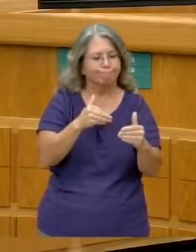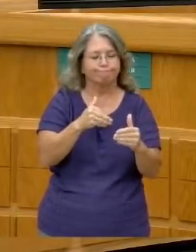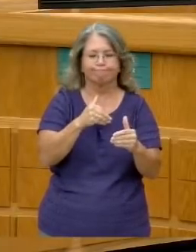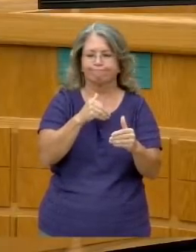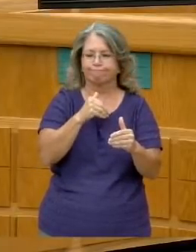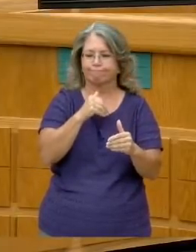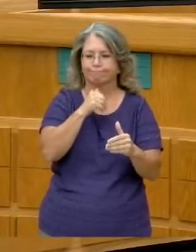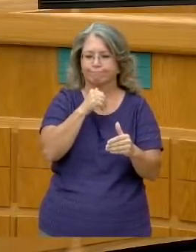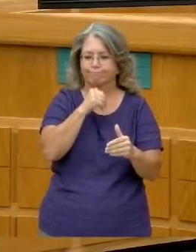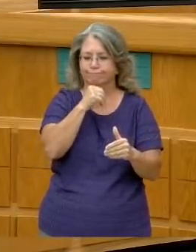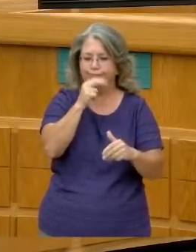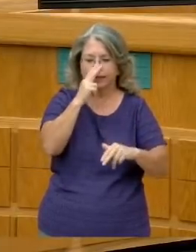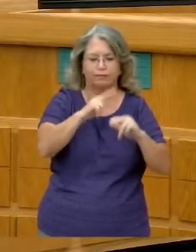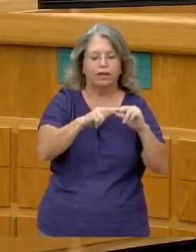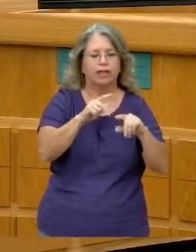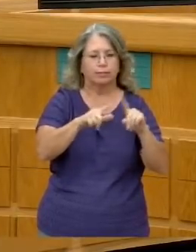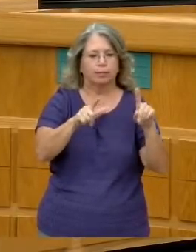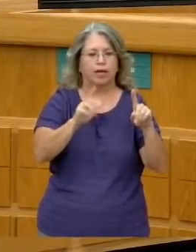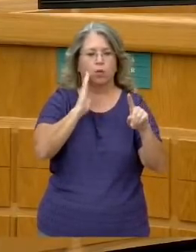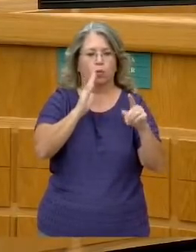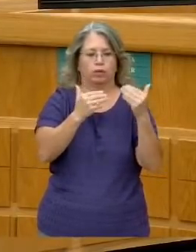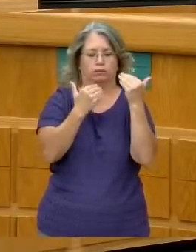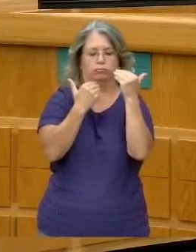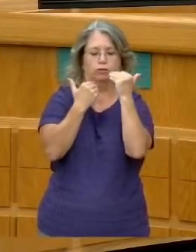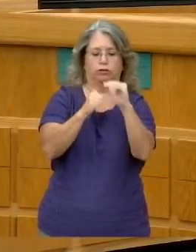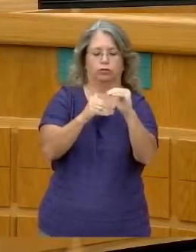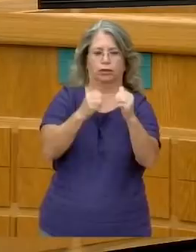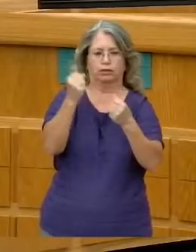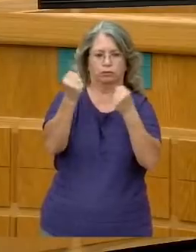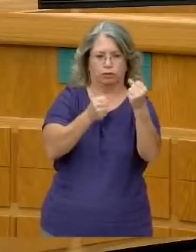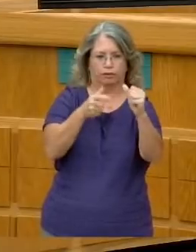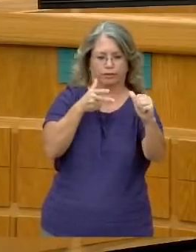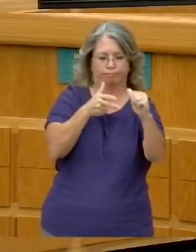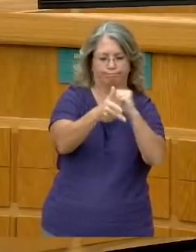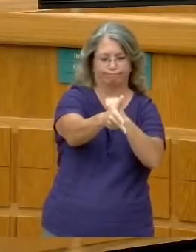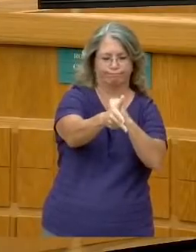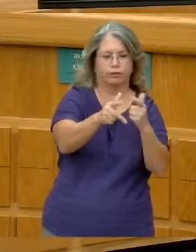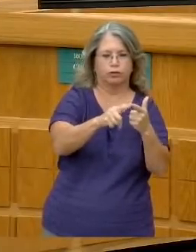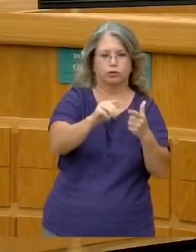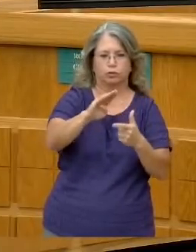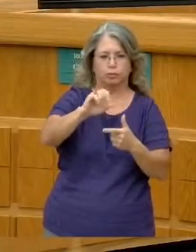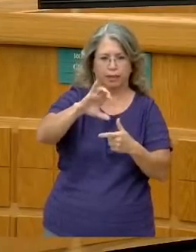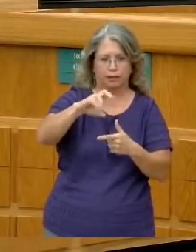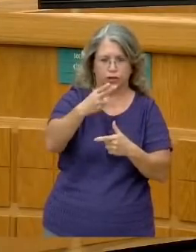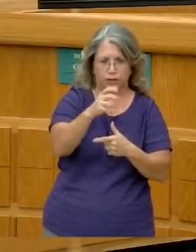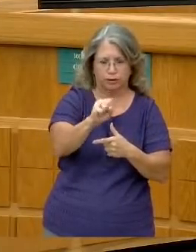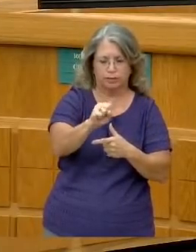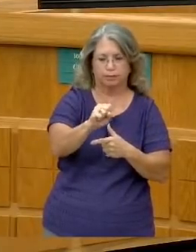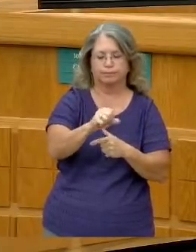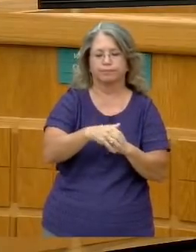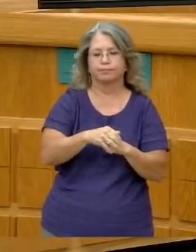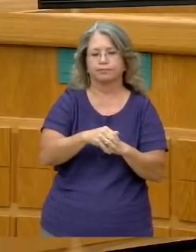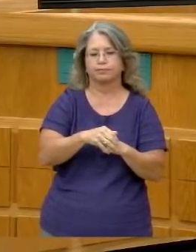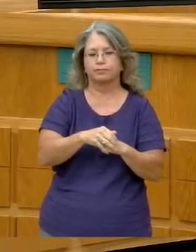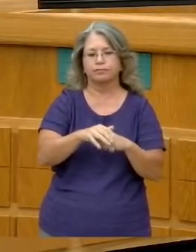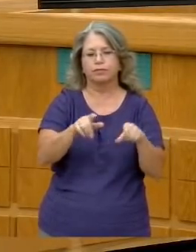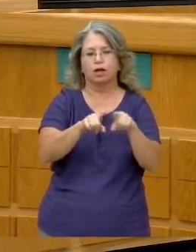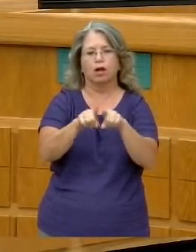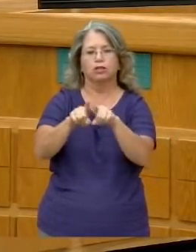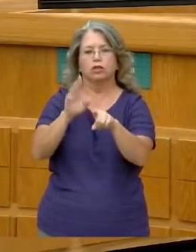access to the parks and the beaches, like the 4th of July, and it also continues the